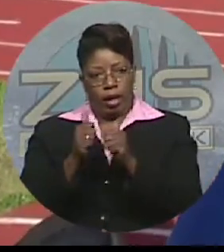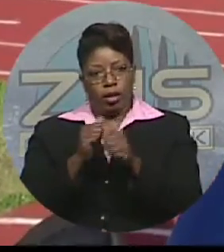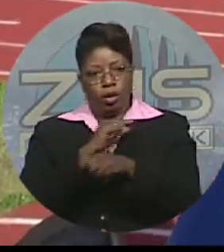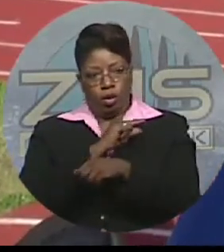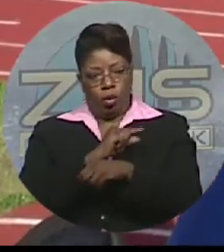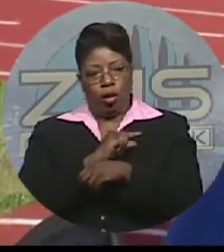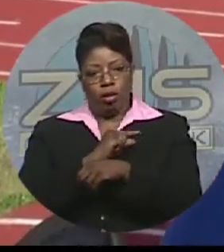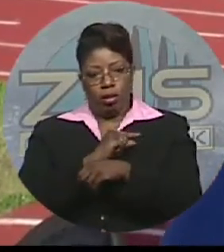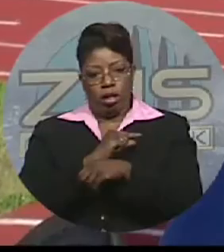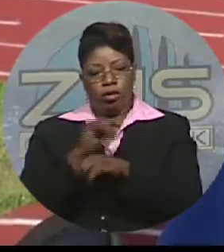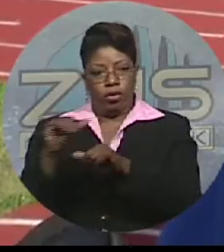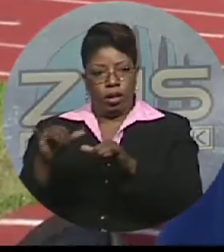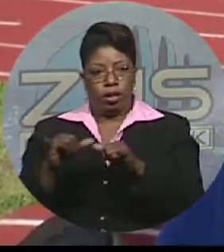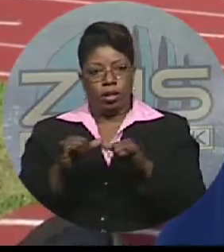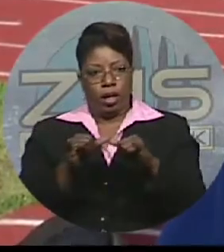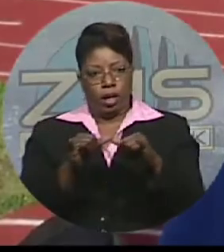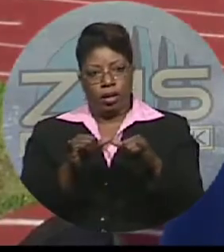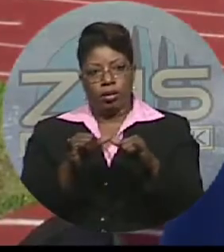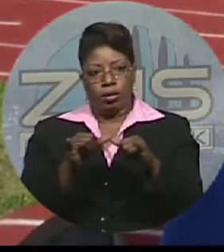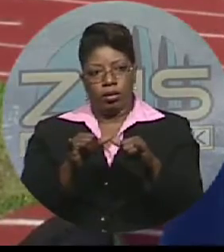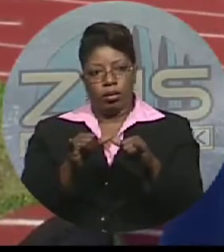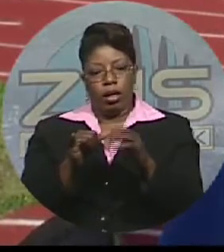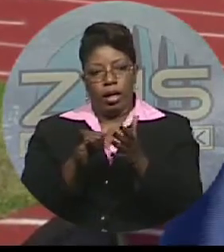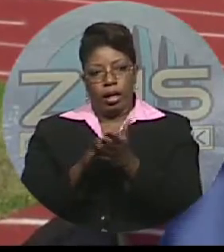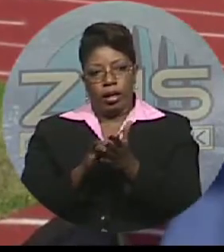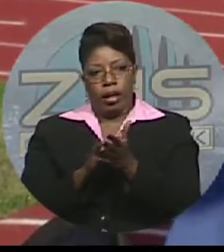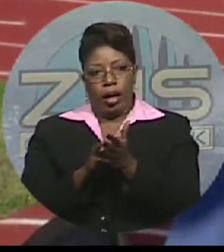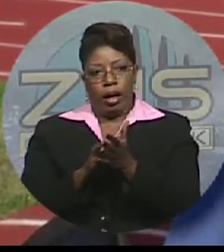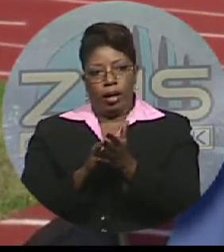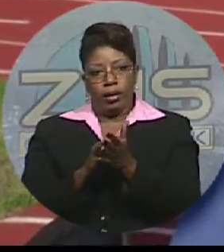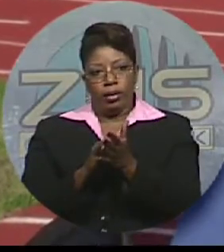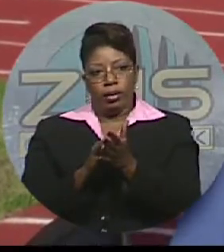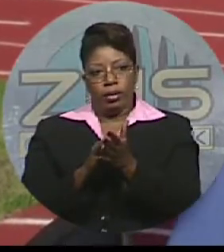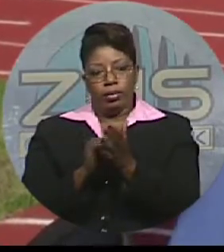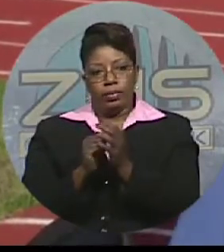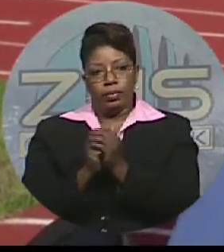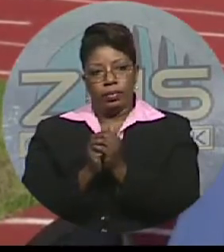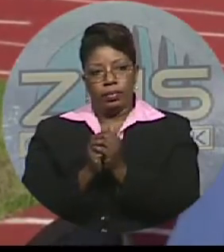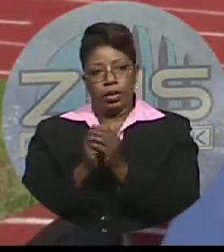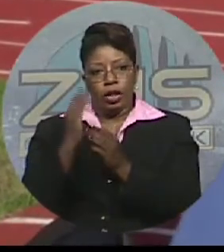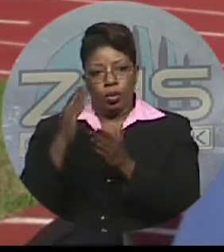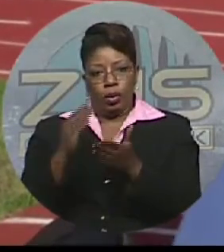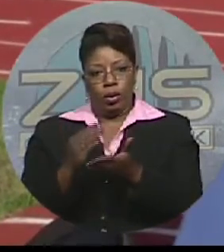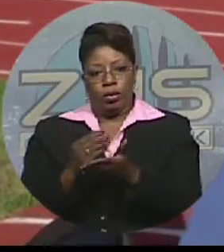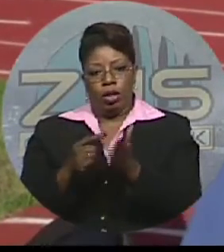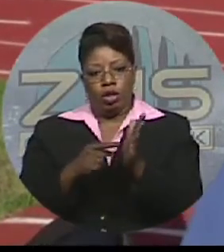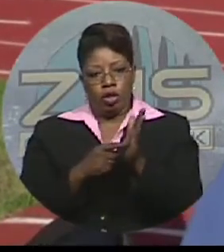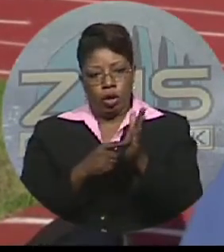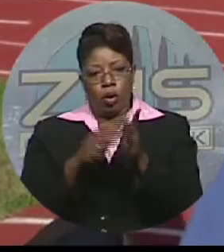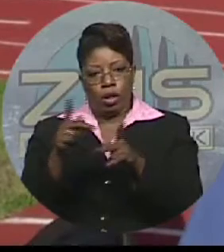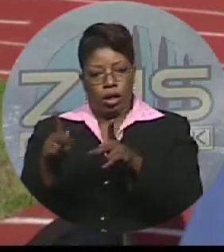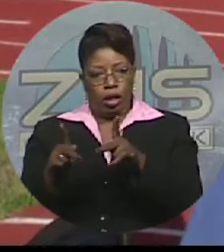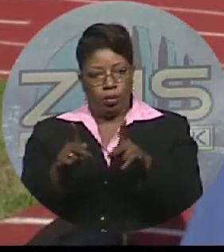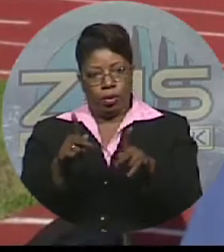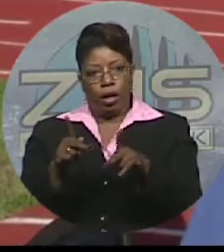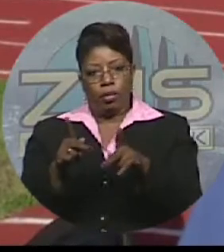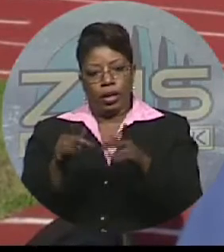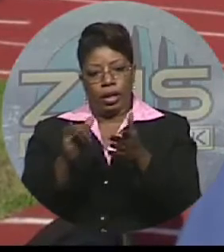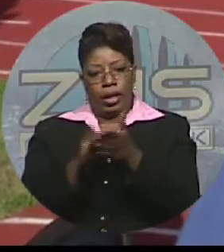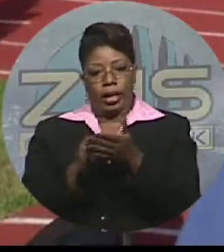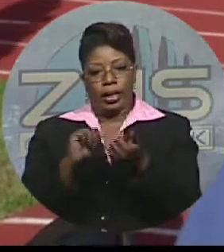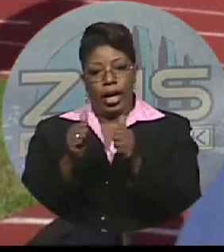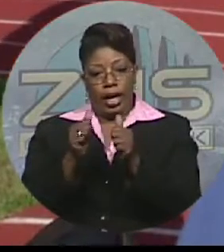national standards, and that is going to really, really show the public that our athletes are